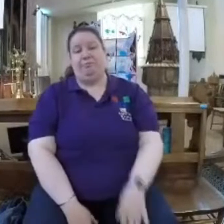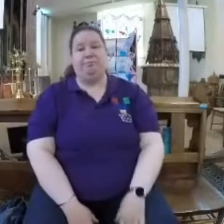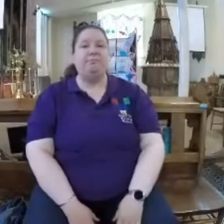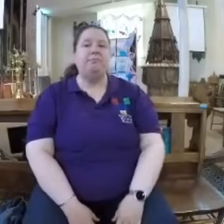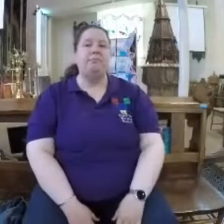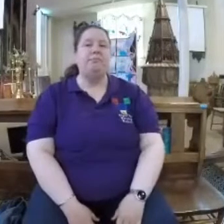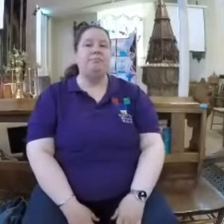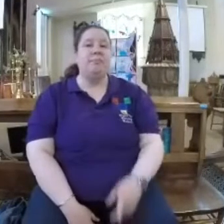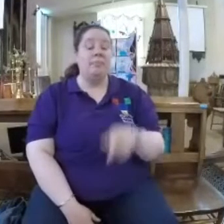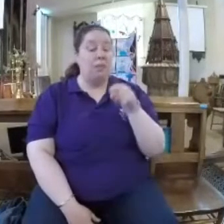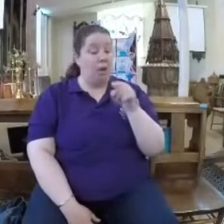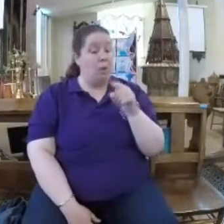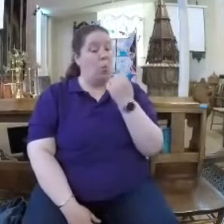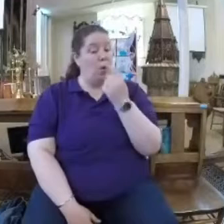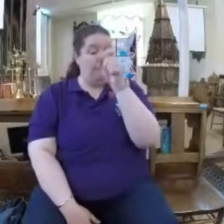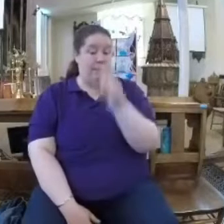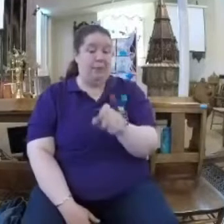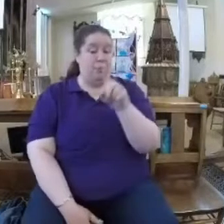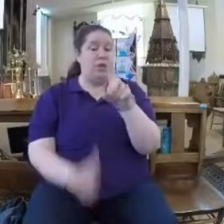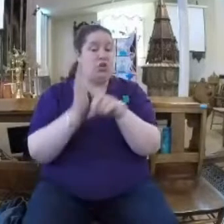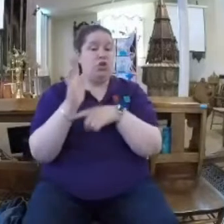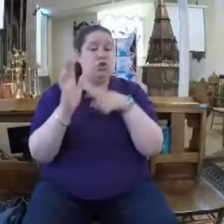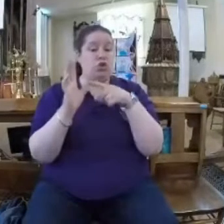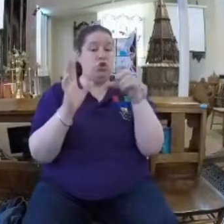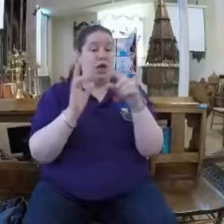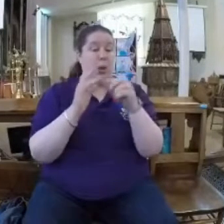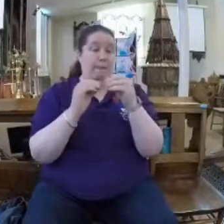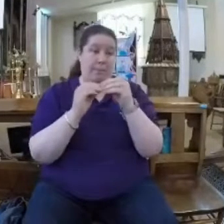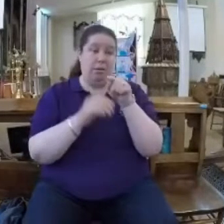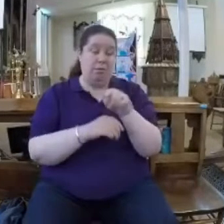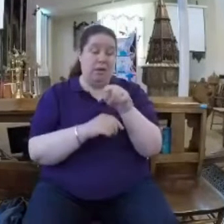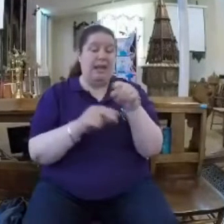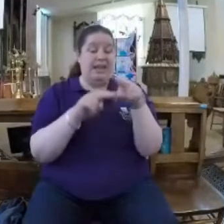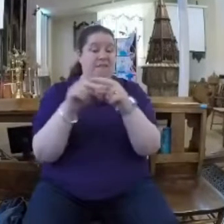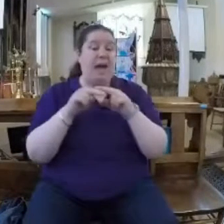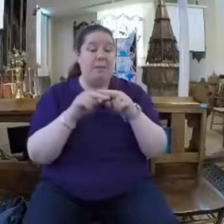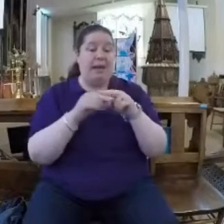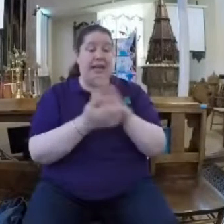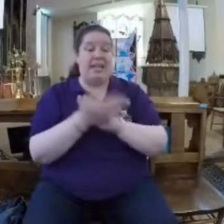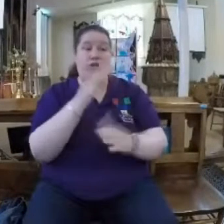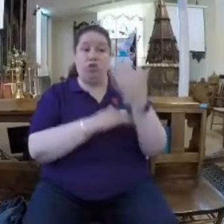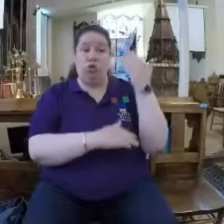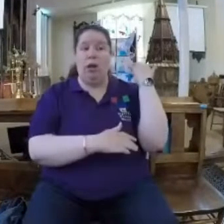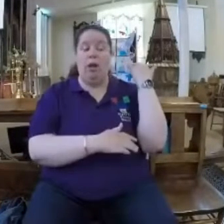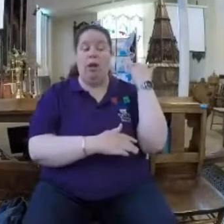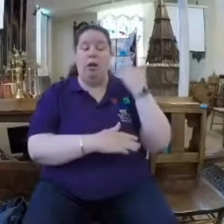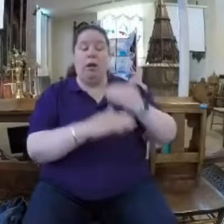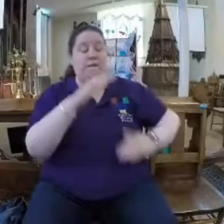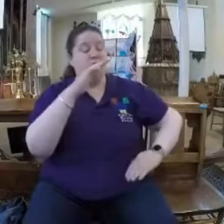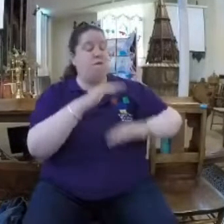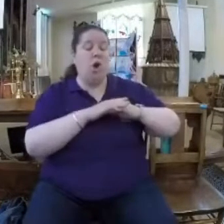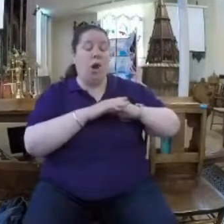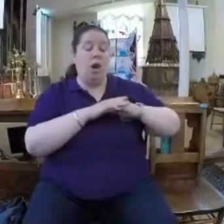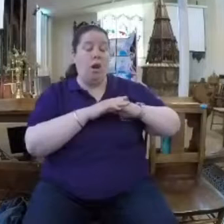One of these people is Jacob. His family history is absolutely full of